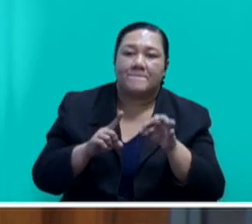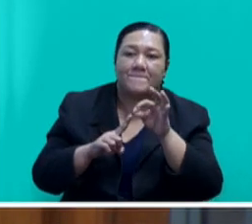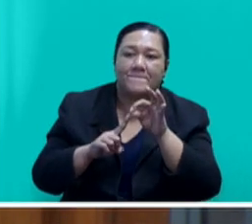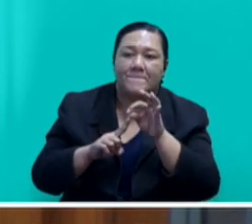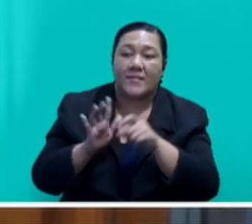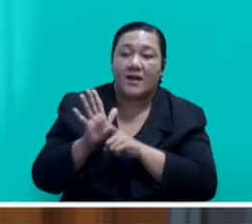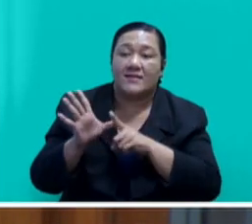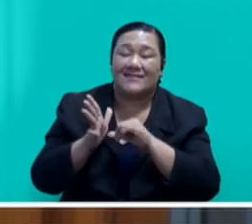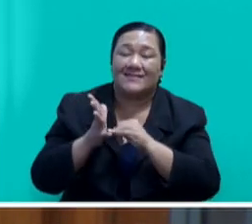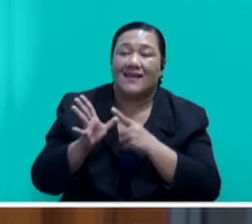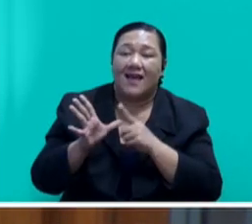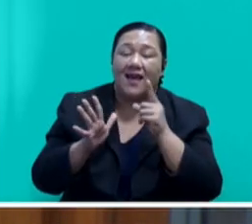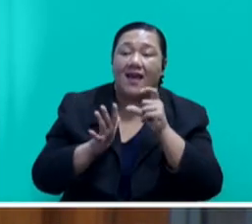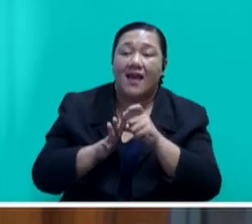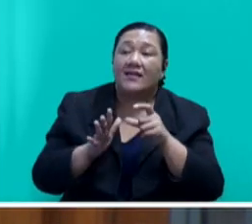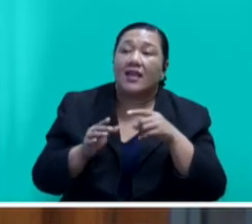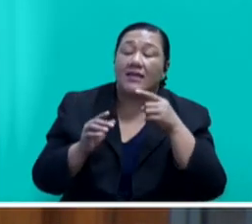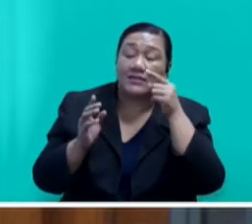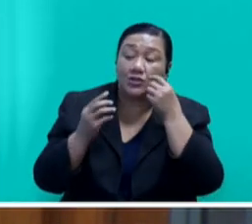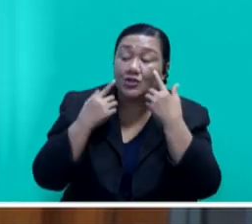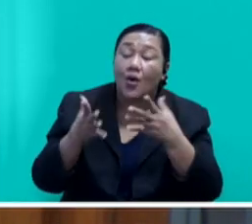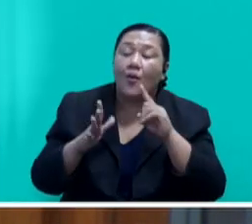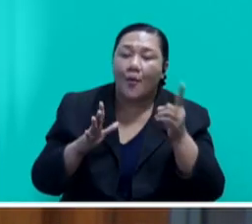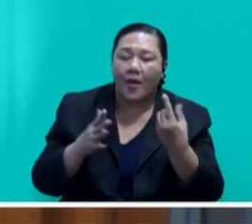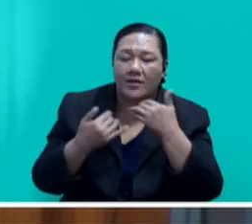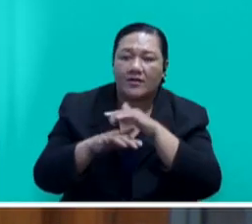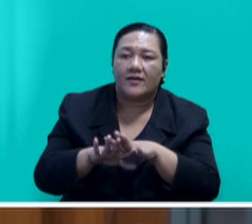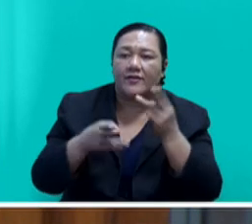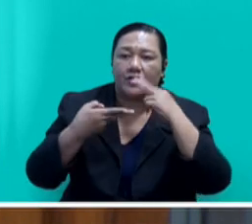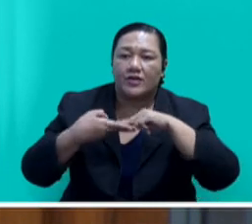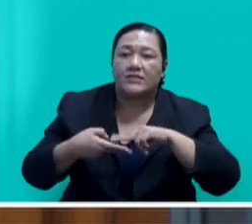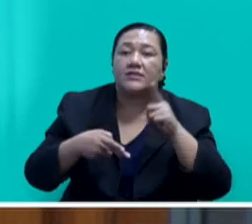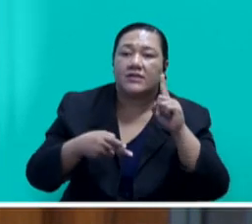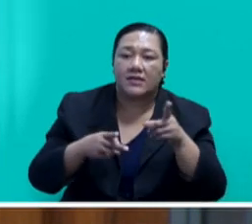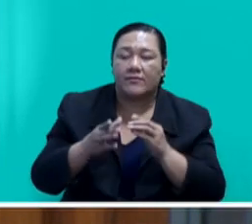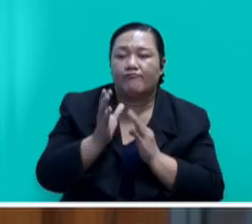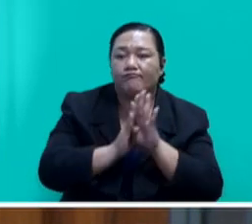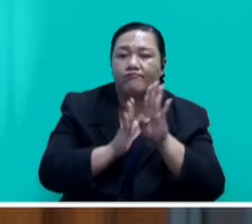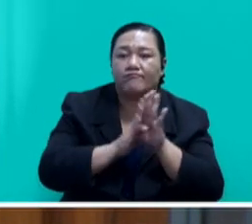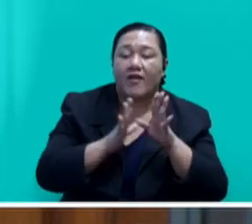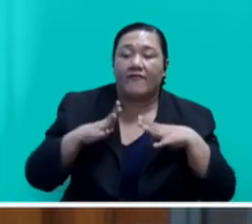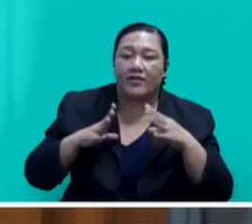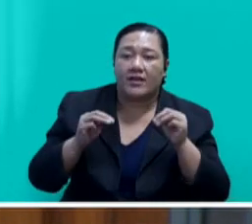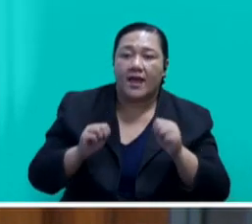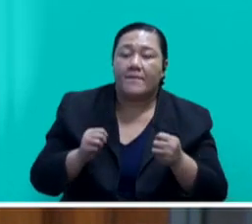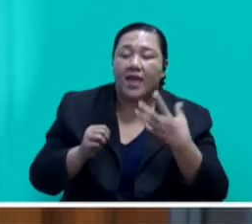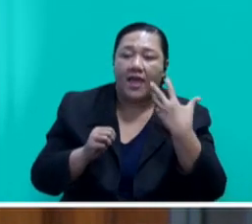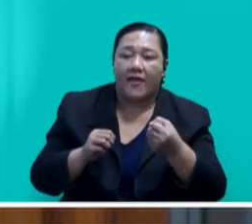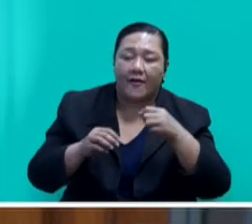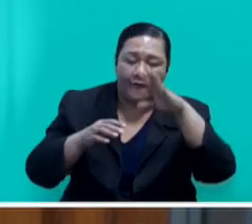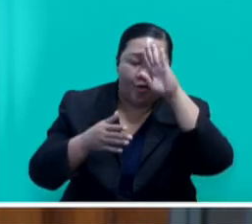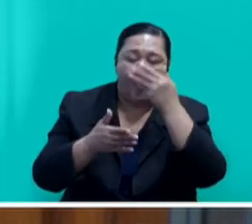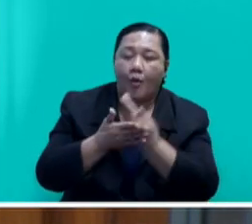freedom, unity, inclusivity, and progress as it offers hope and the